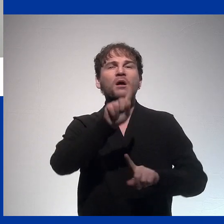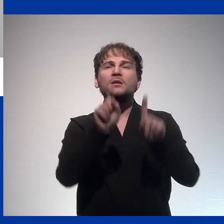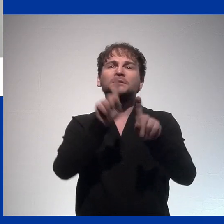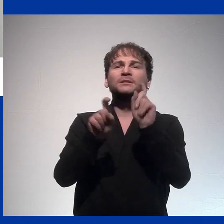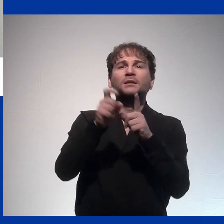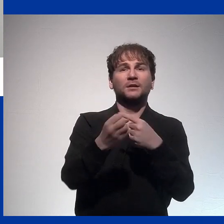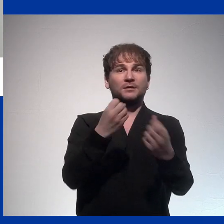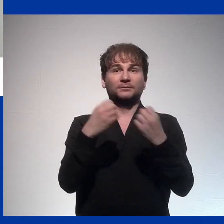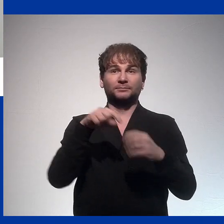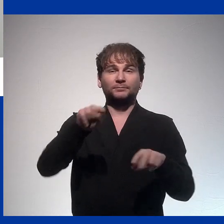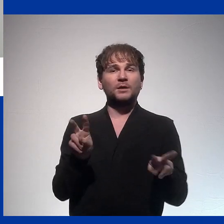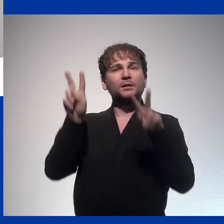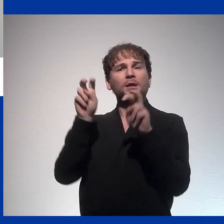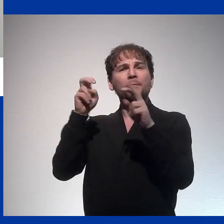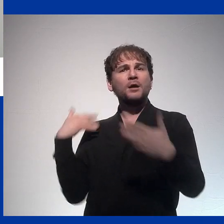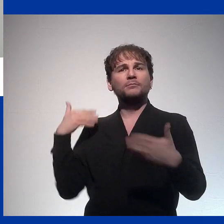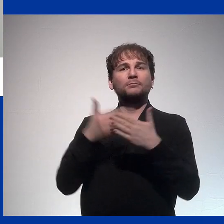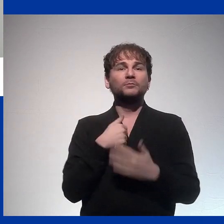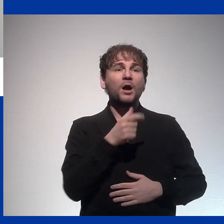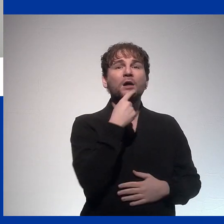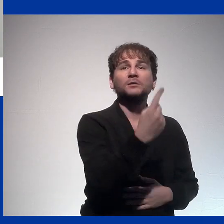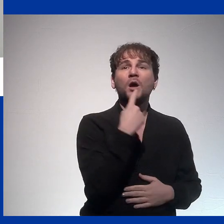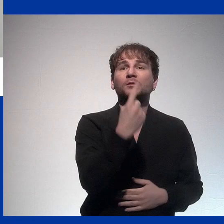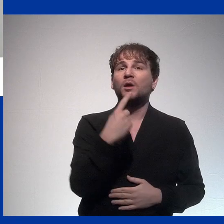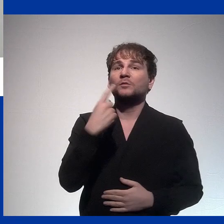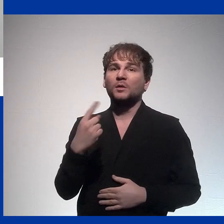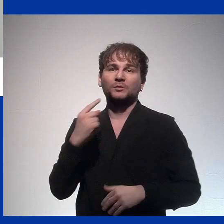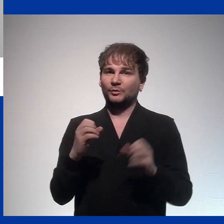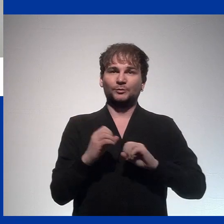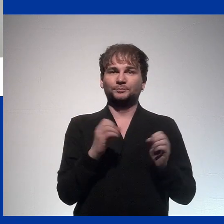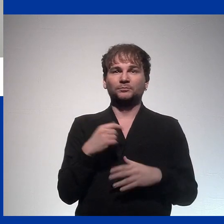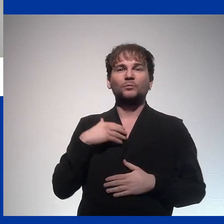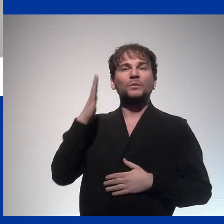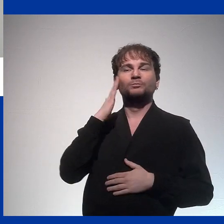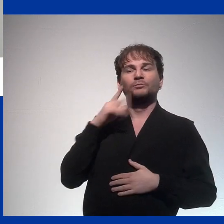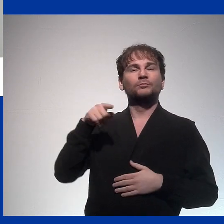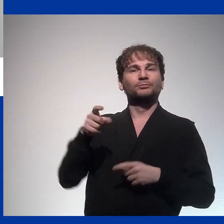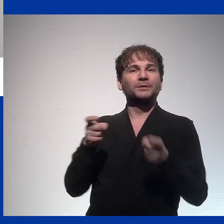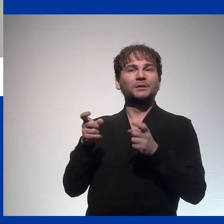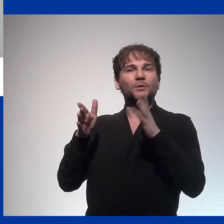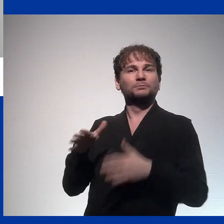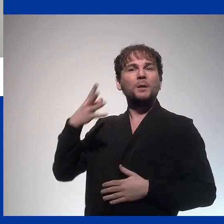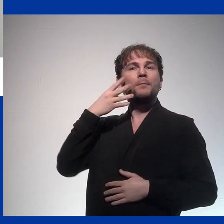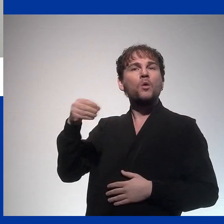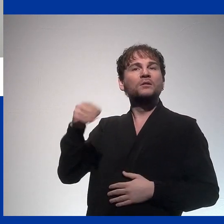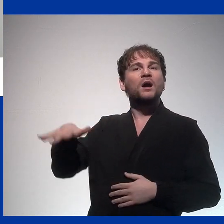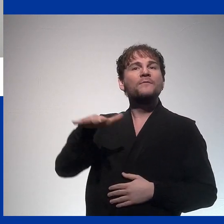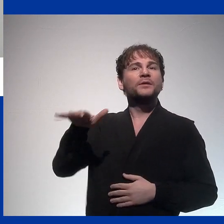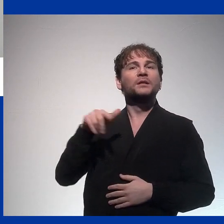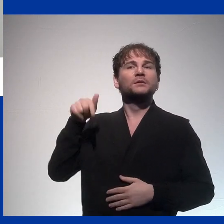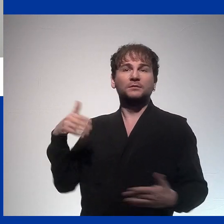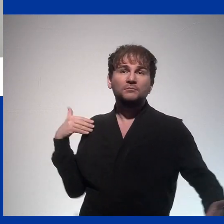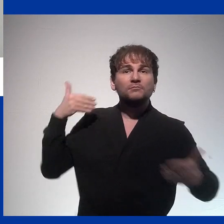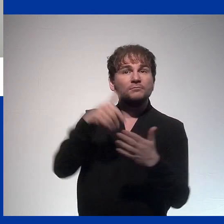those present here, as we are all aware of its importance. In the end, I would just like to take this opportunity to thank